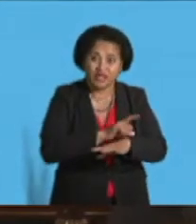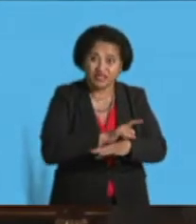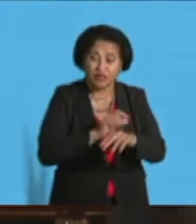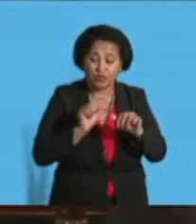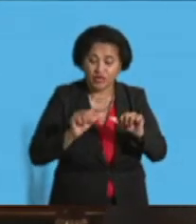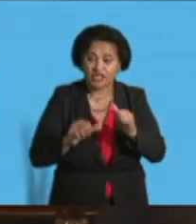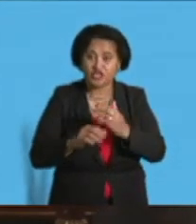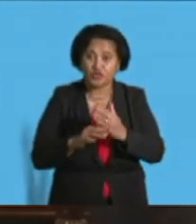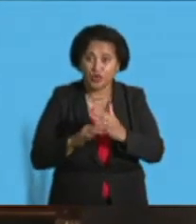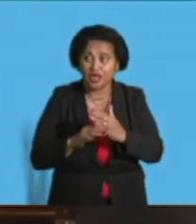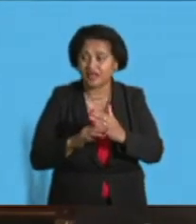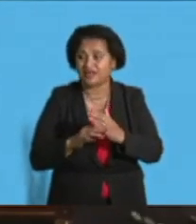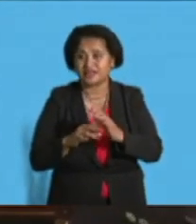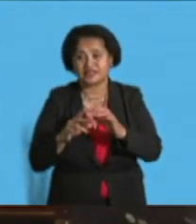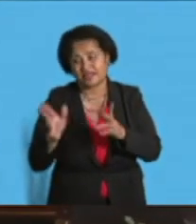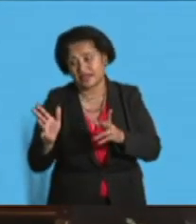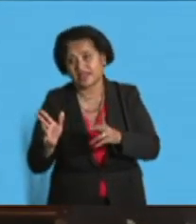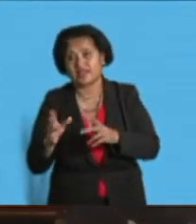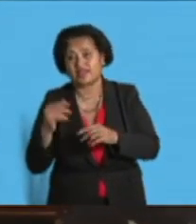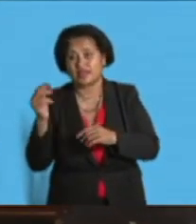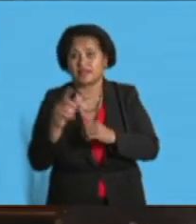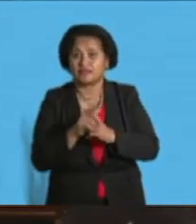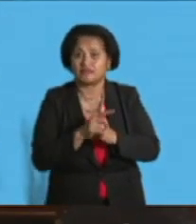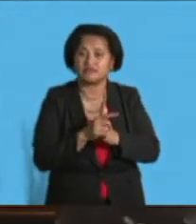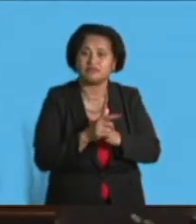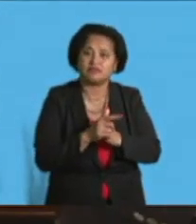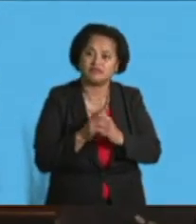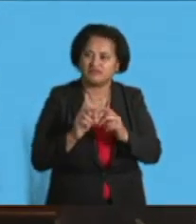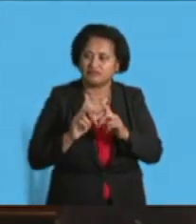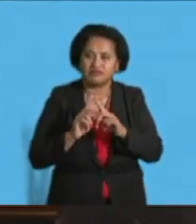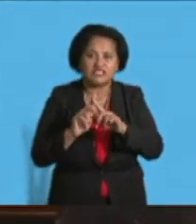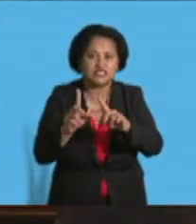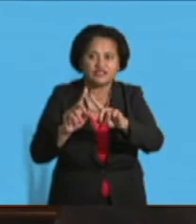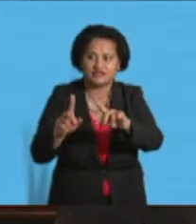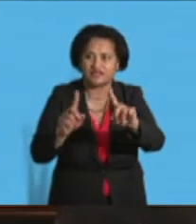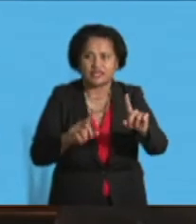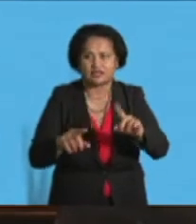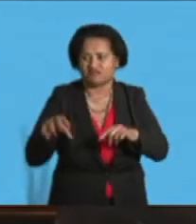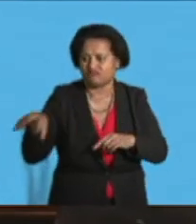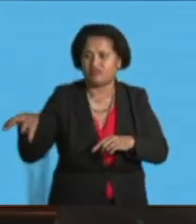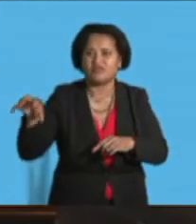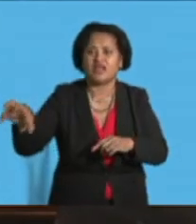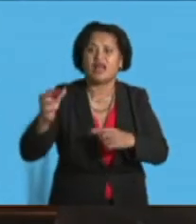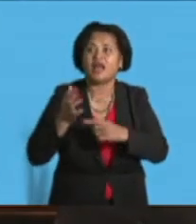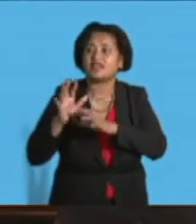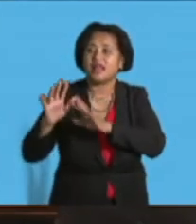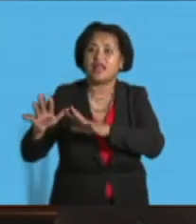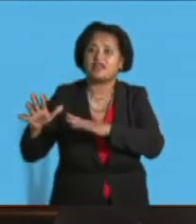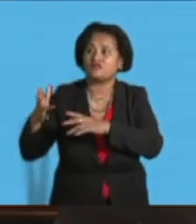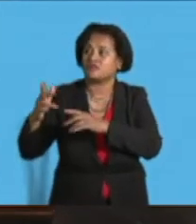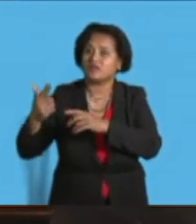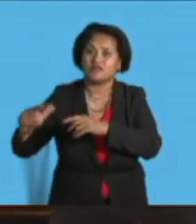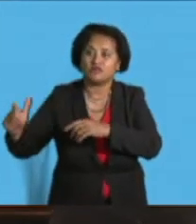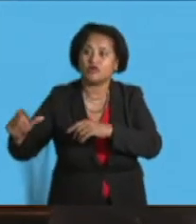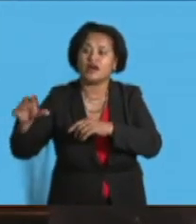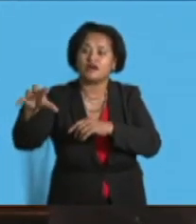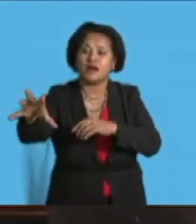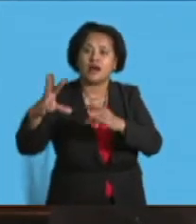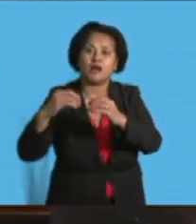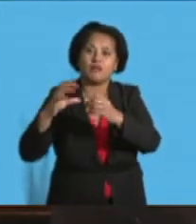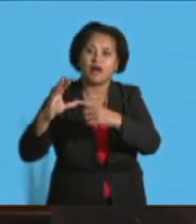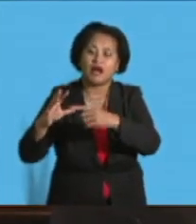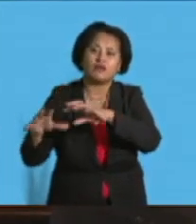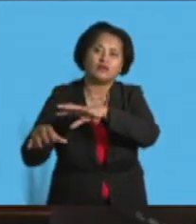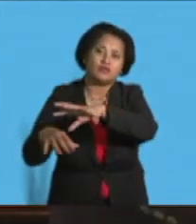works, Navulau Village, Rukuruku Village, Namuli Village, Bao Island, Nasilai Village, Watani Village, Nauru Village,